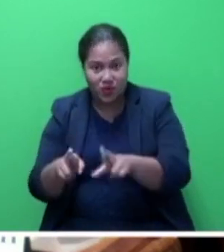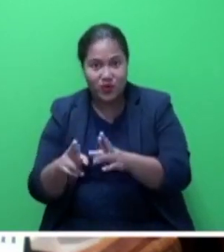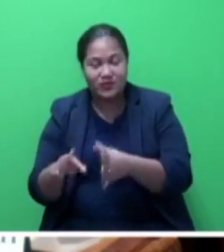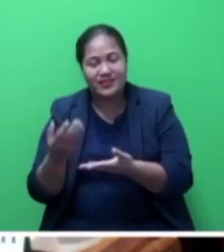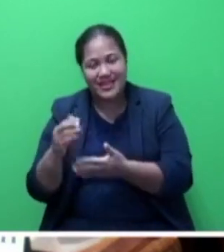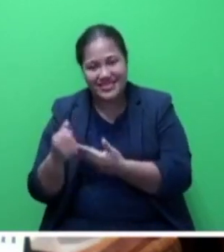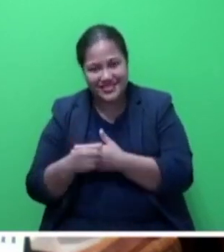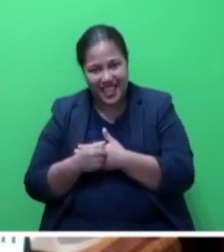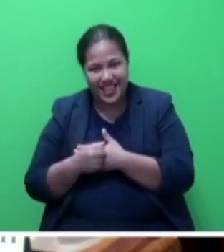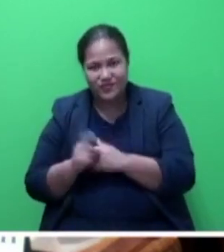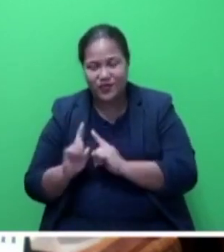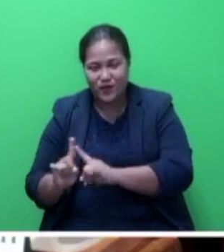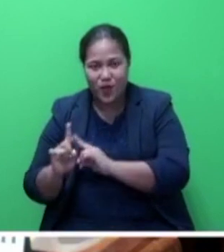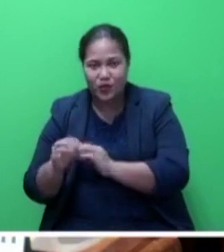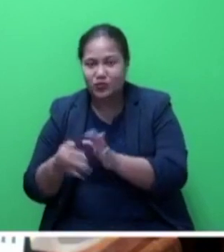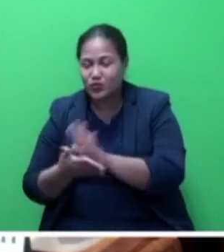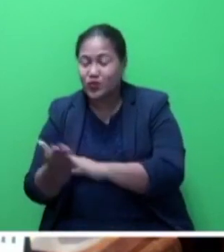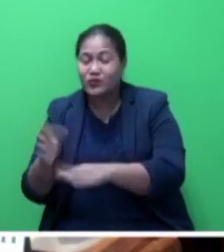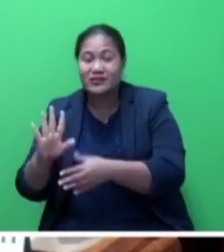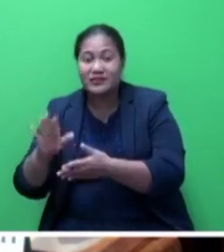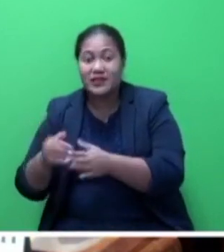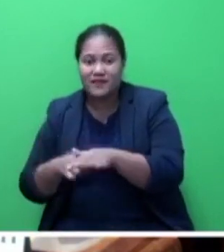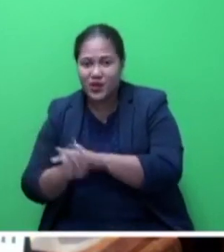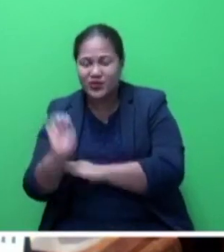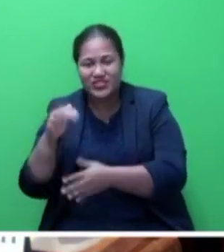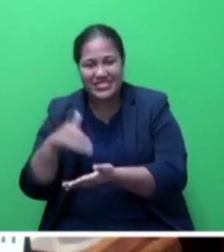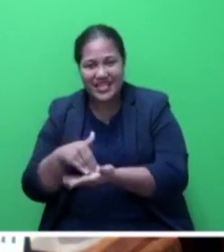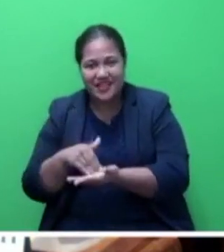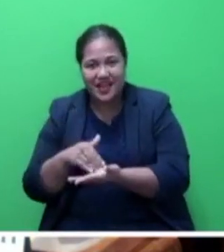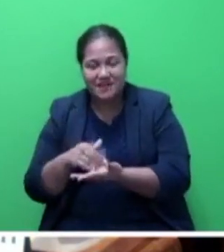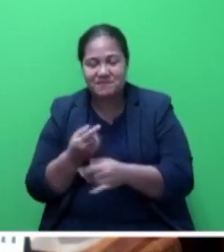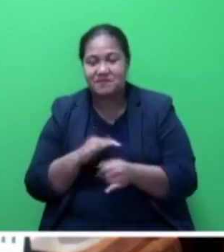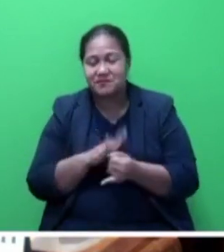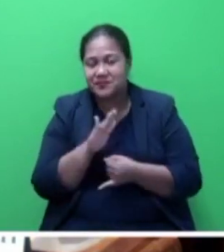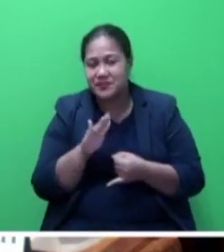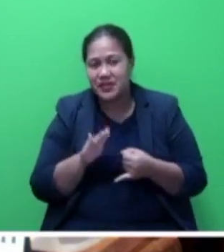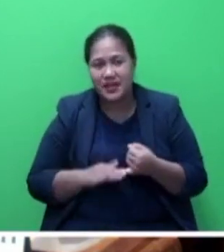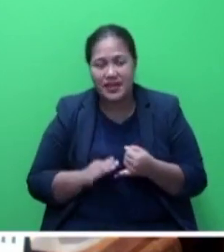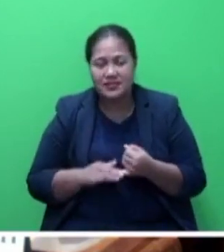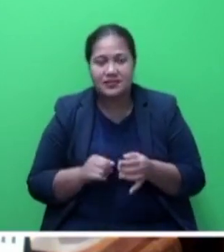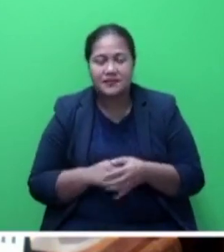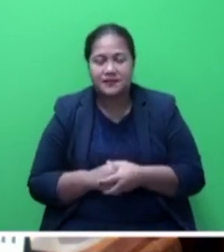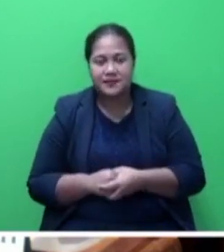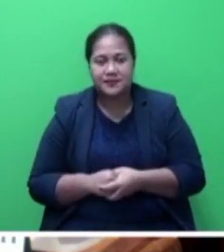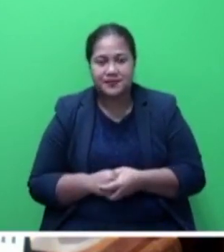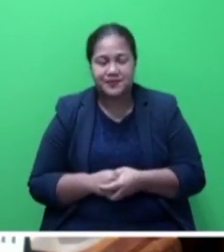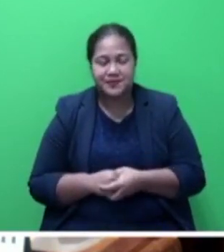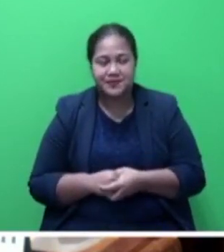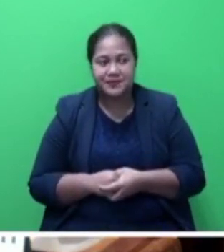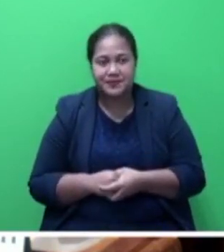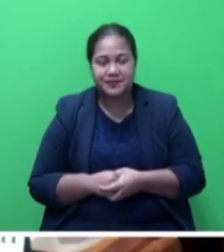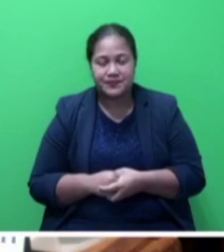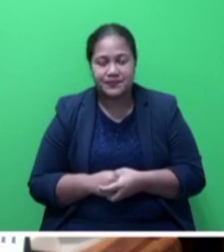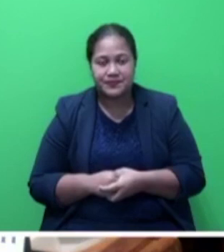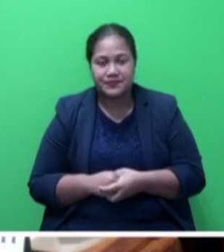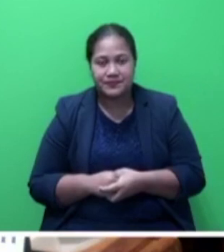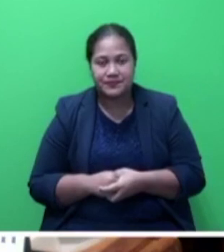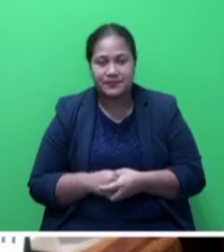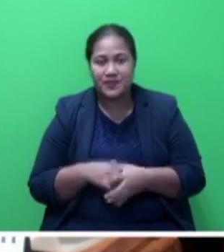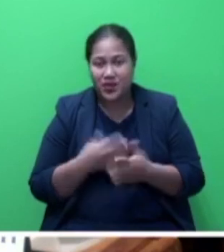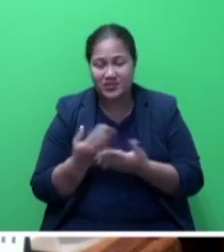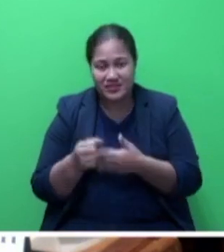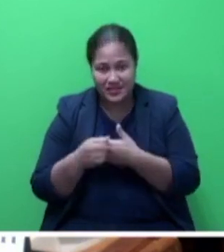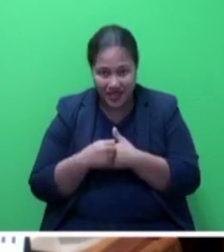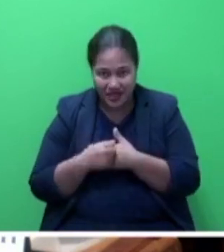evacuation. And lastly, Mr. Speaker, sir, on the safe alternative to